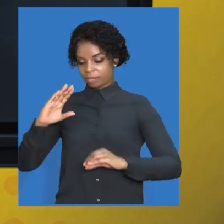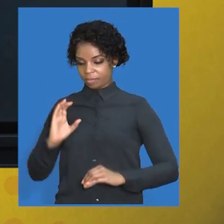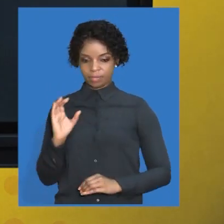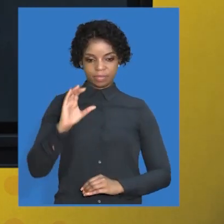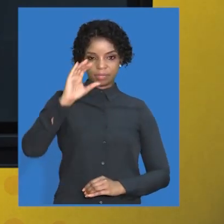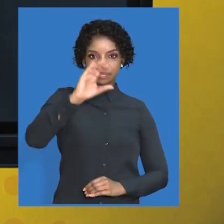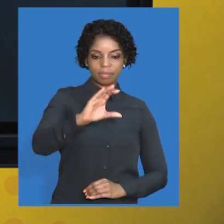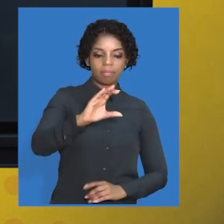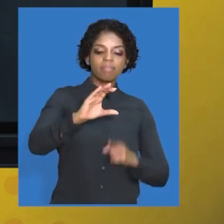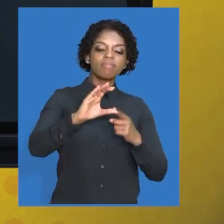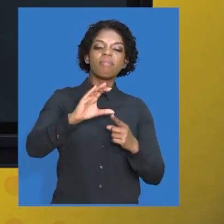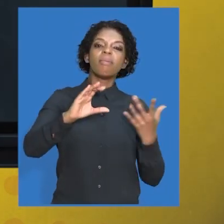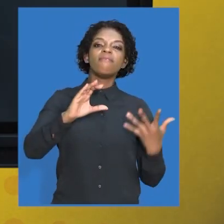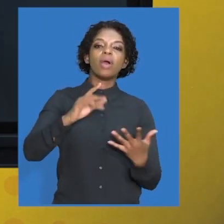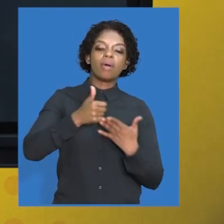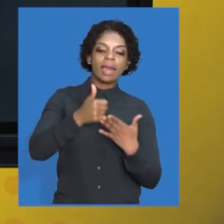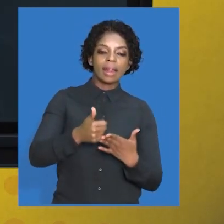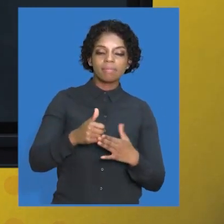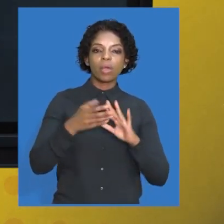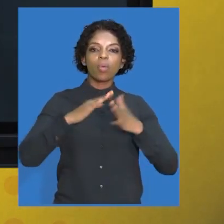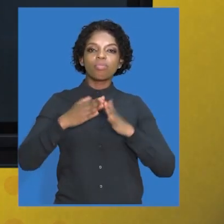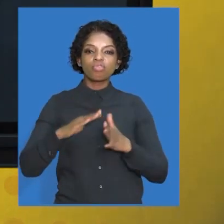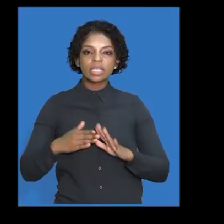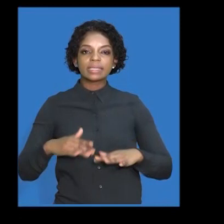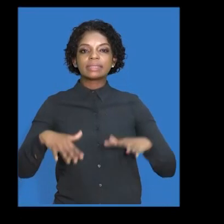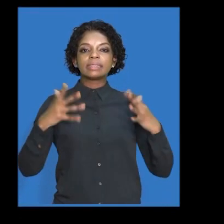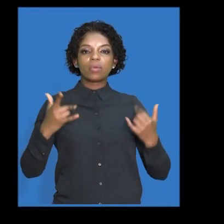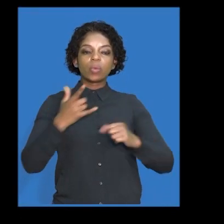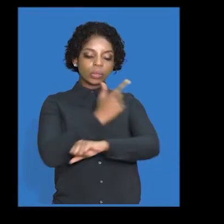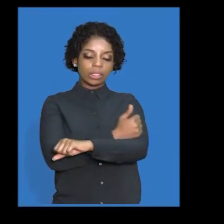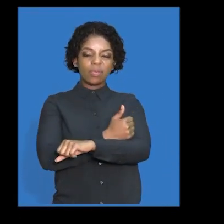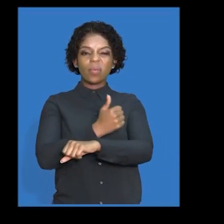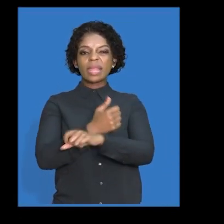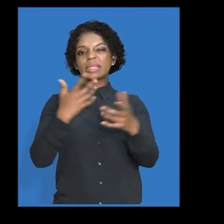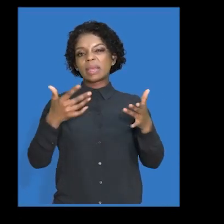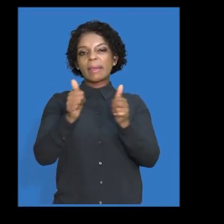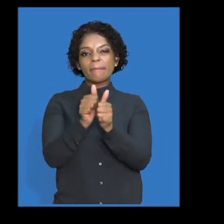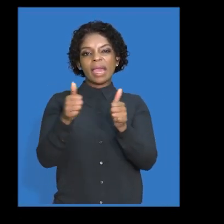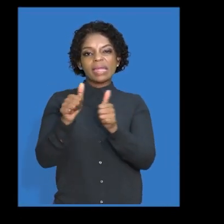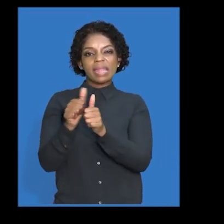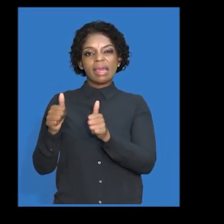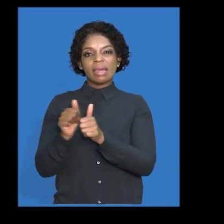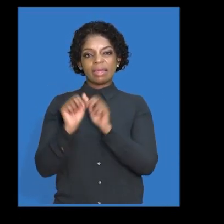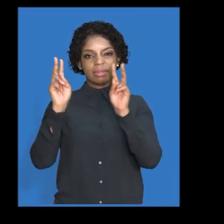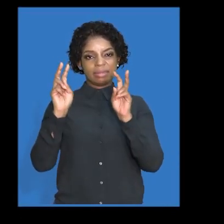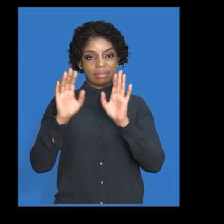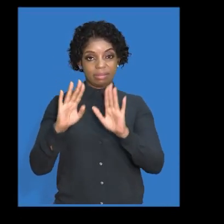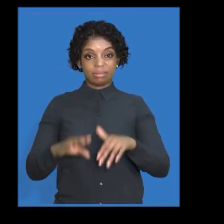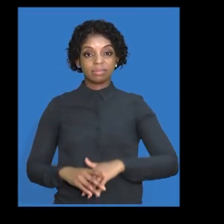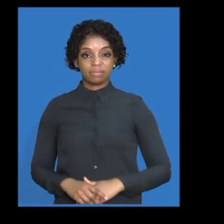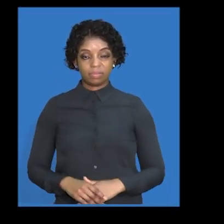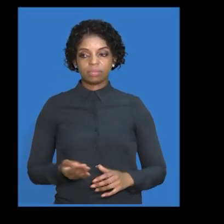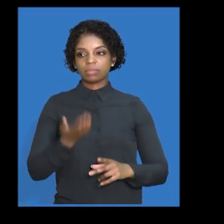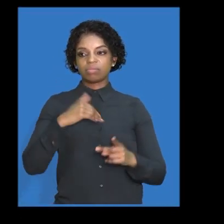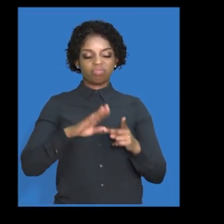to the community or their stakeholders. The next one, they invested in communities by